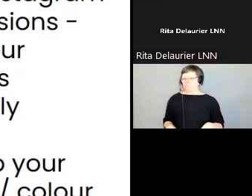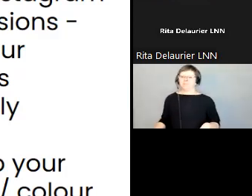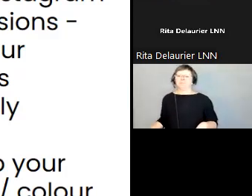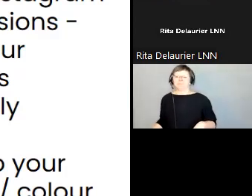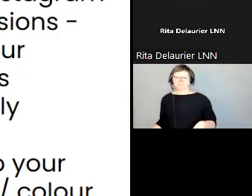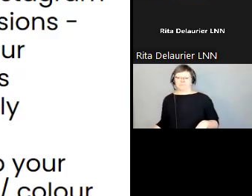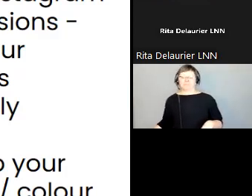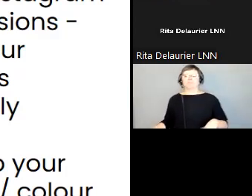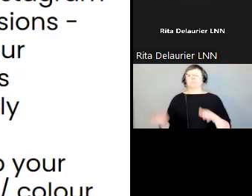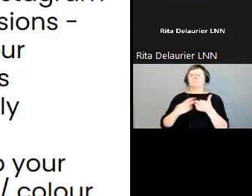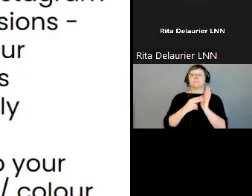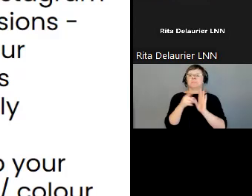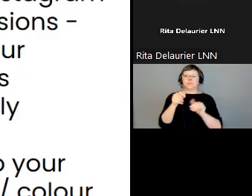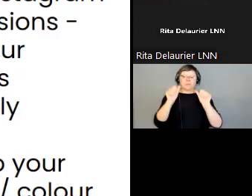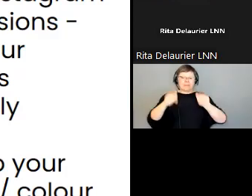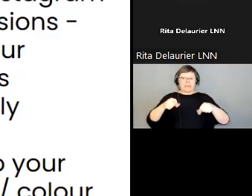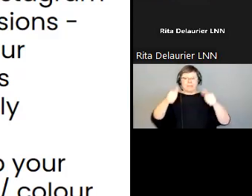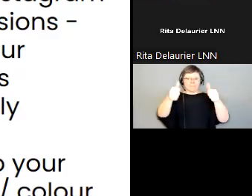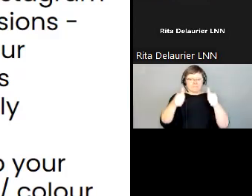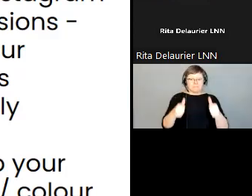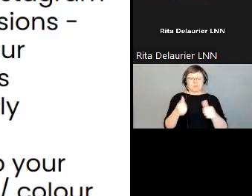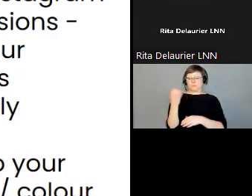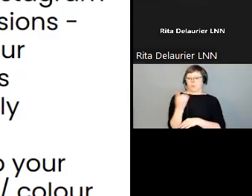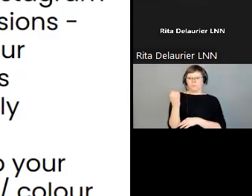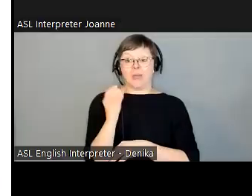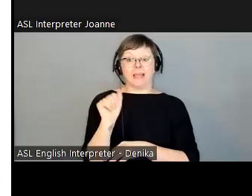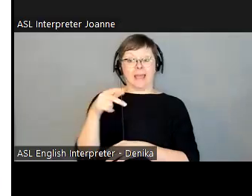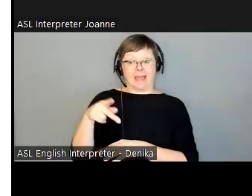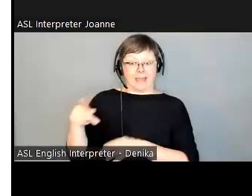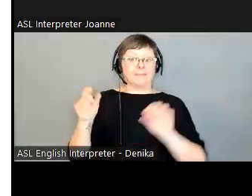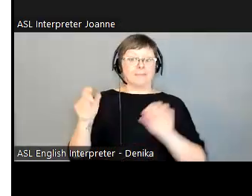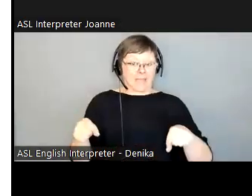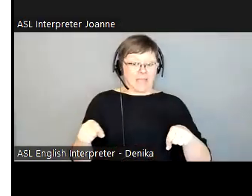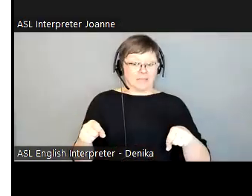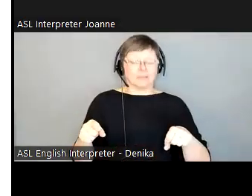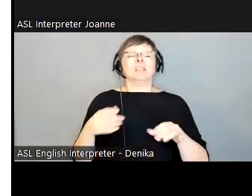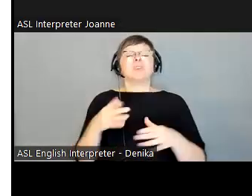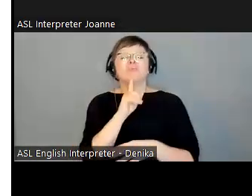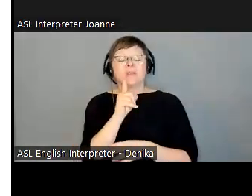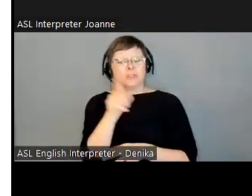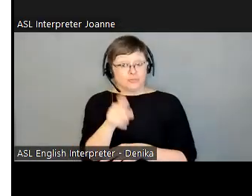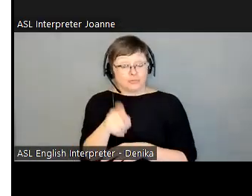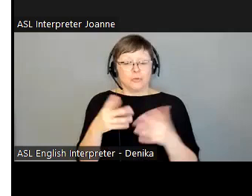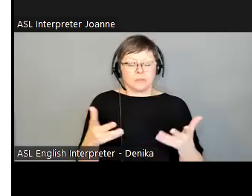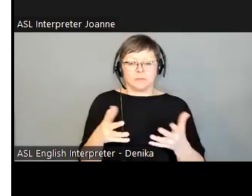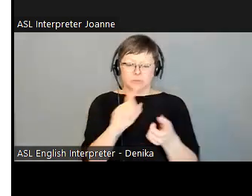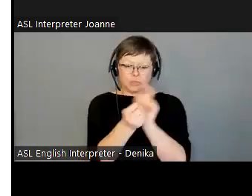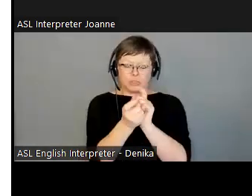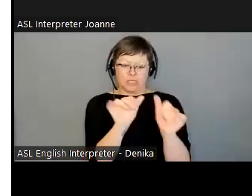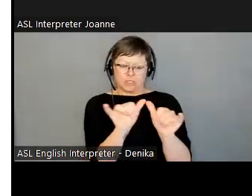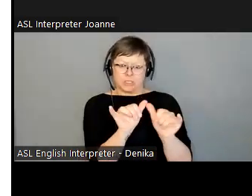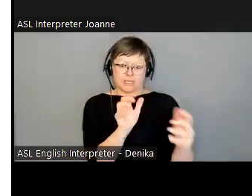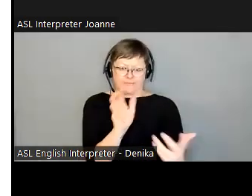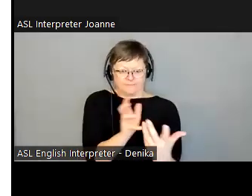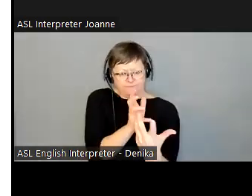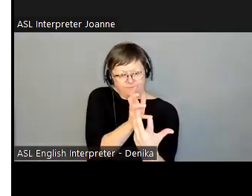posting. And I really encourage people to resize photos to fit Instagram's dimensions so that they